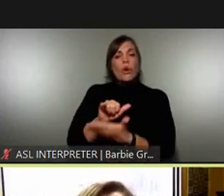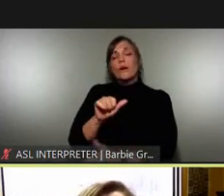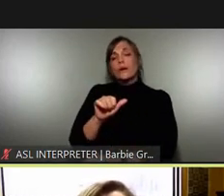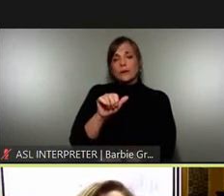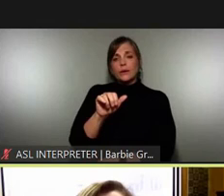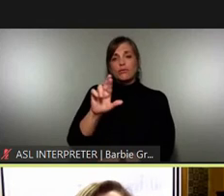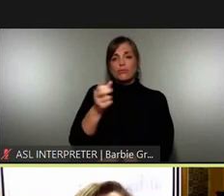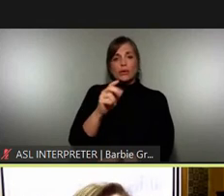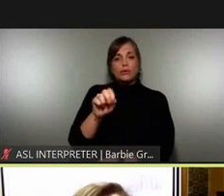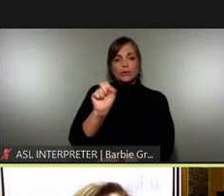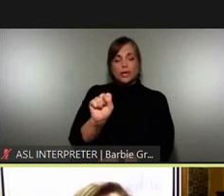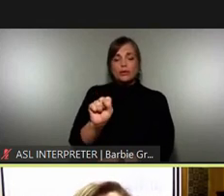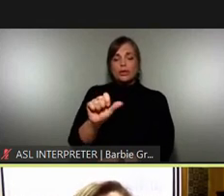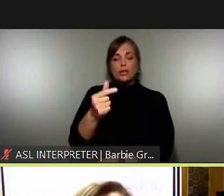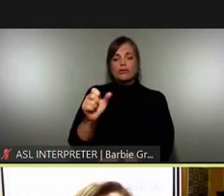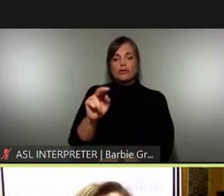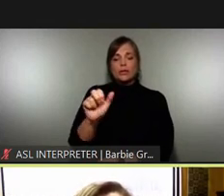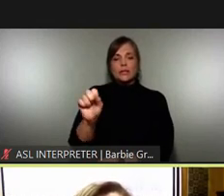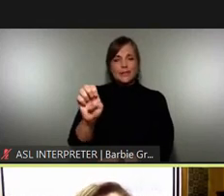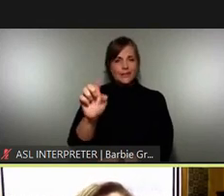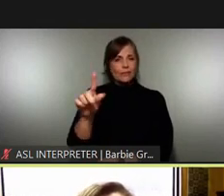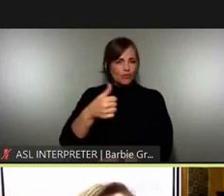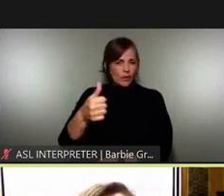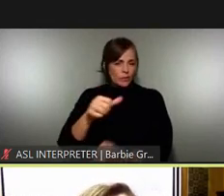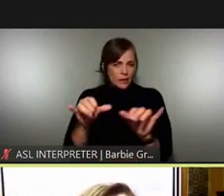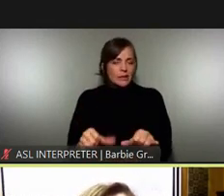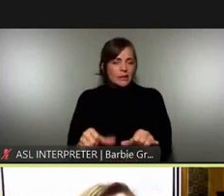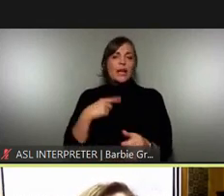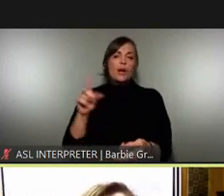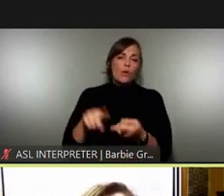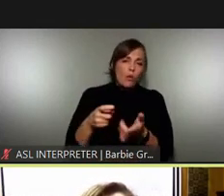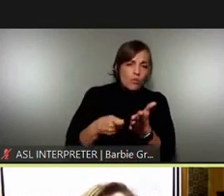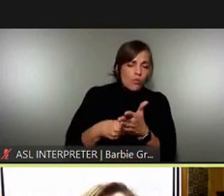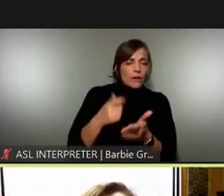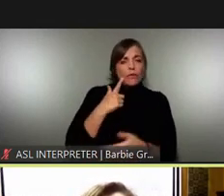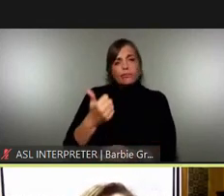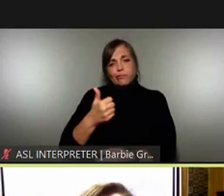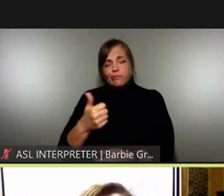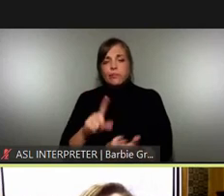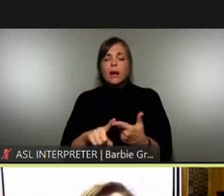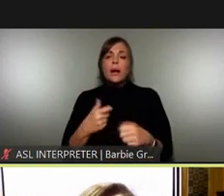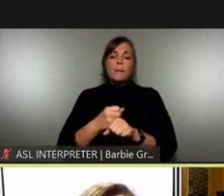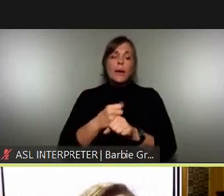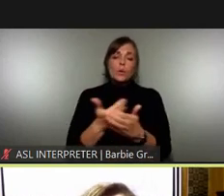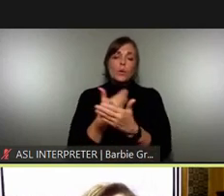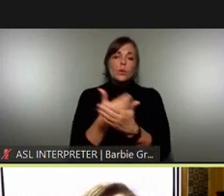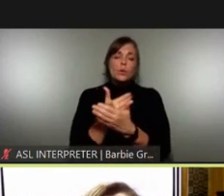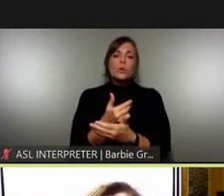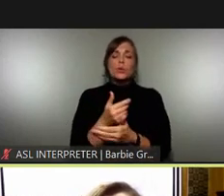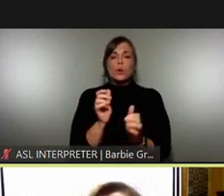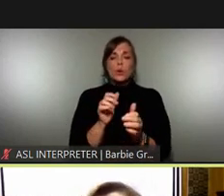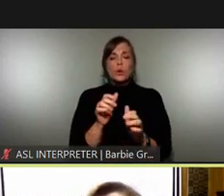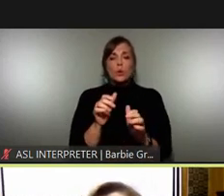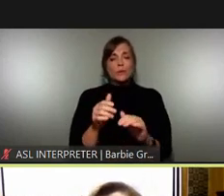the transit system's budget deficits into surpluses, lowered fares, implemented new performance standards, and increased